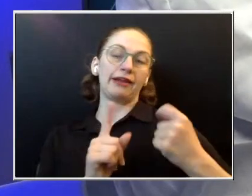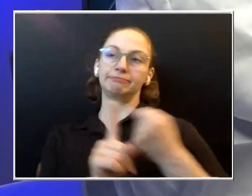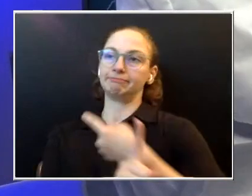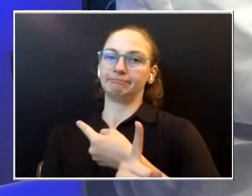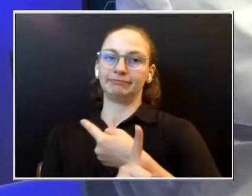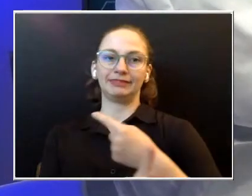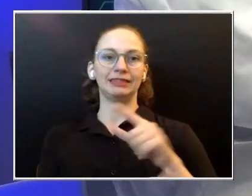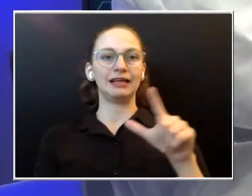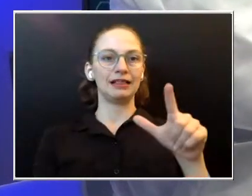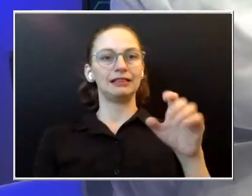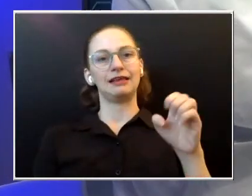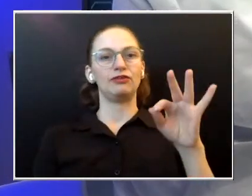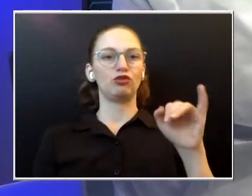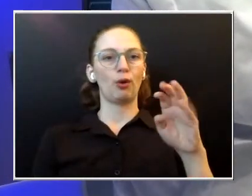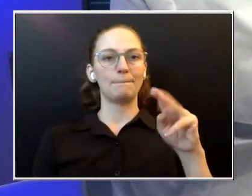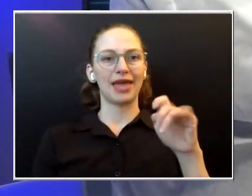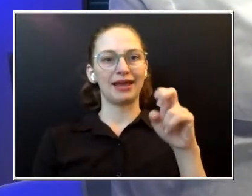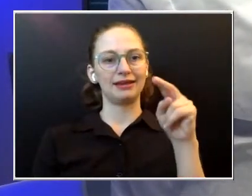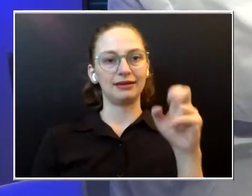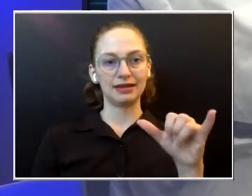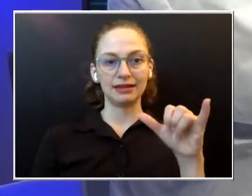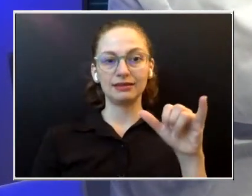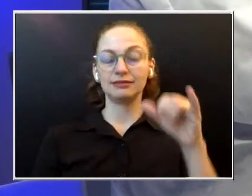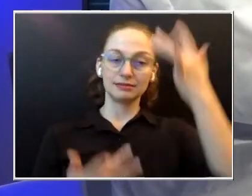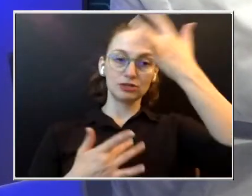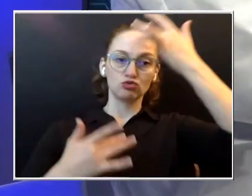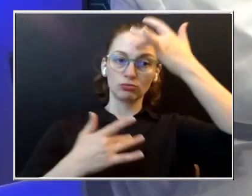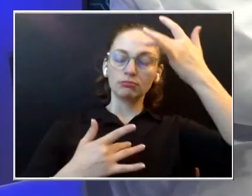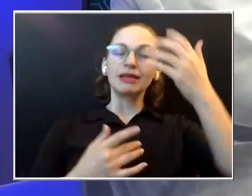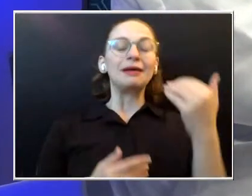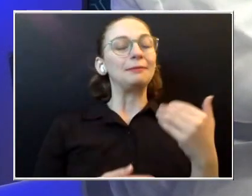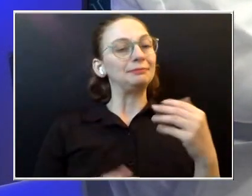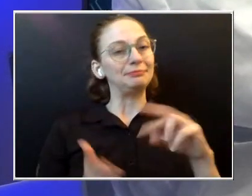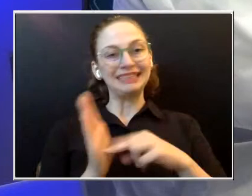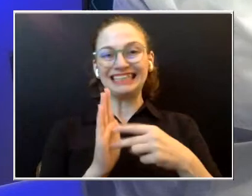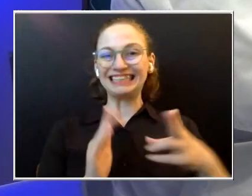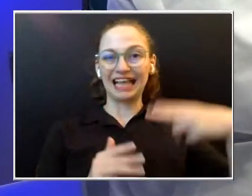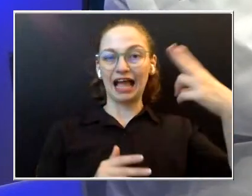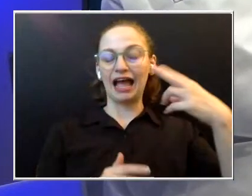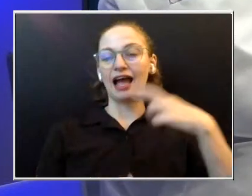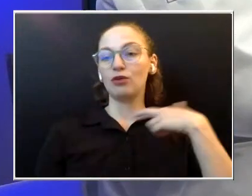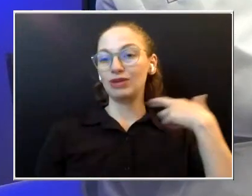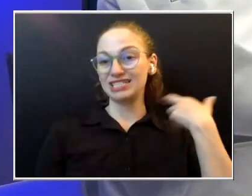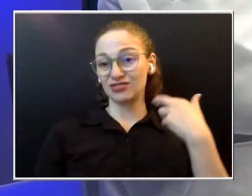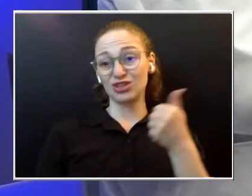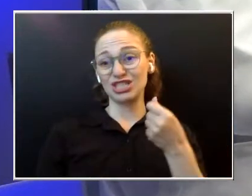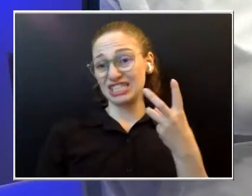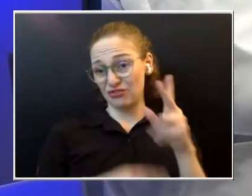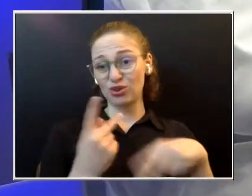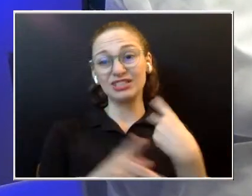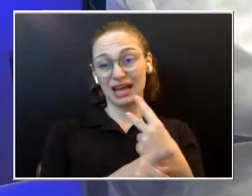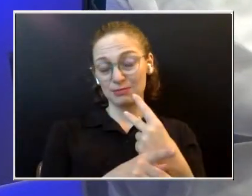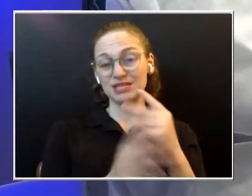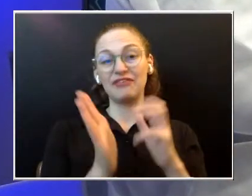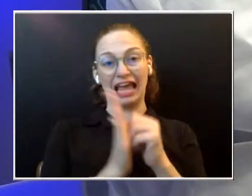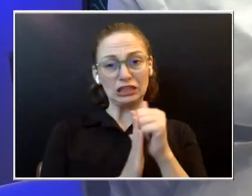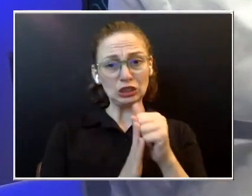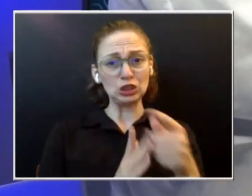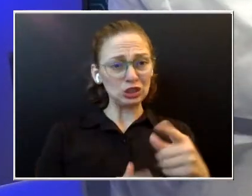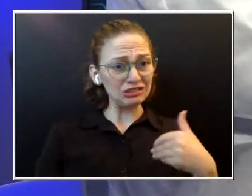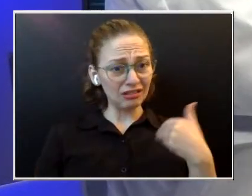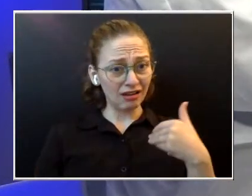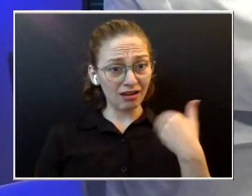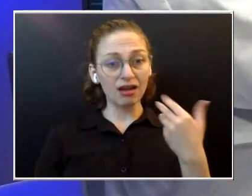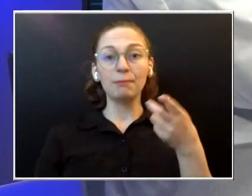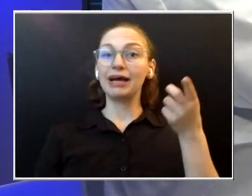which puts her at risk for a number of different cancers. She's very young, but this was already her 4th cancer. She had a locally advanced left breast cancer.